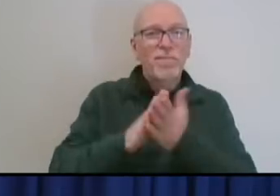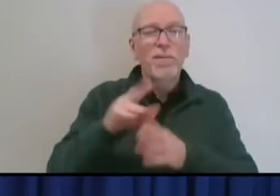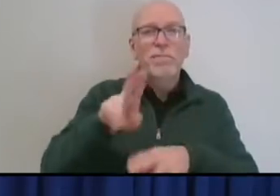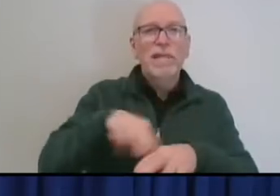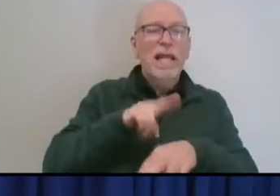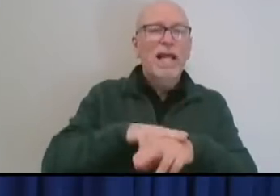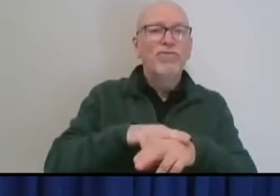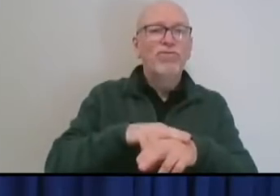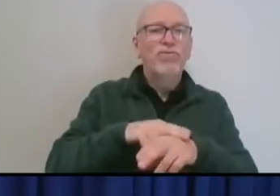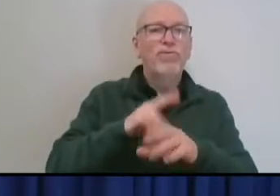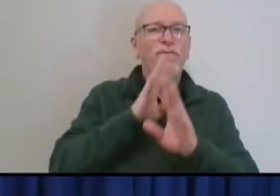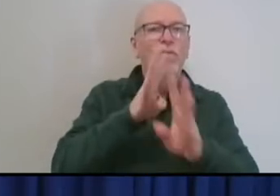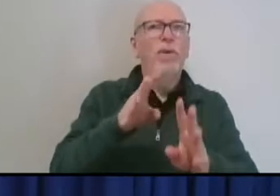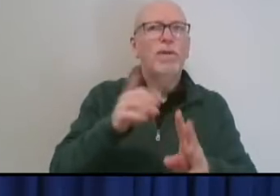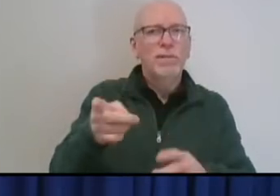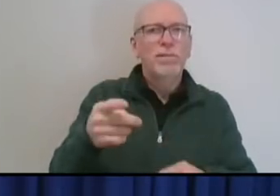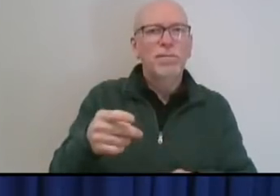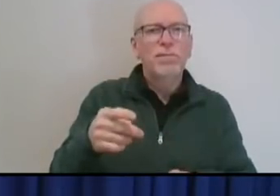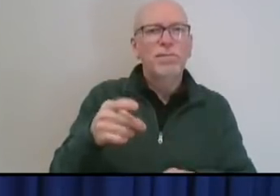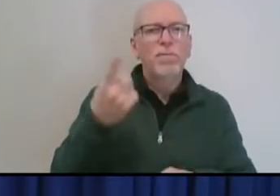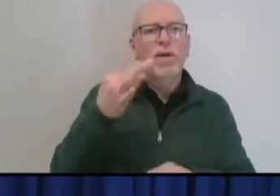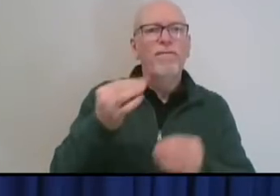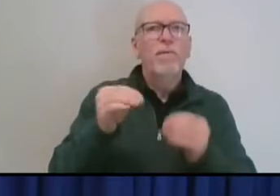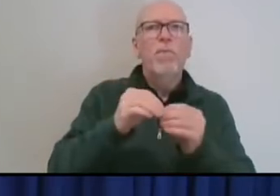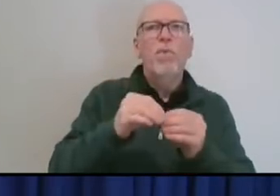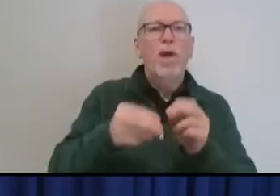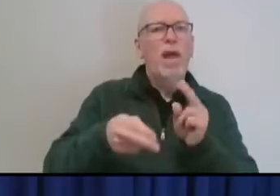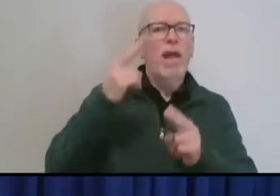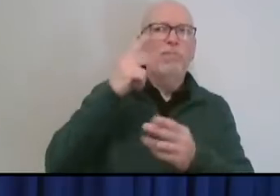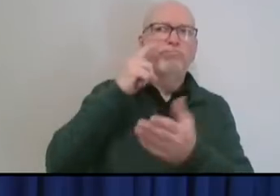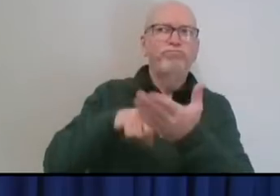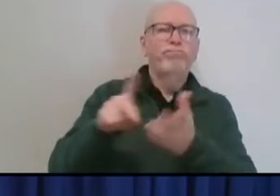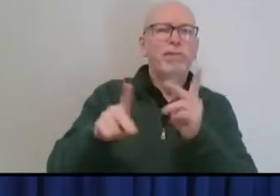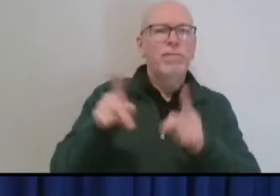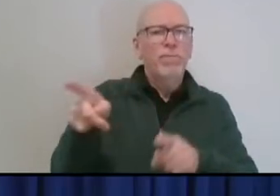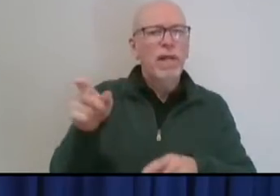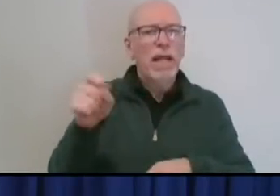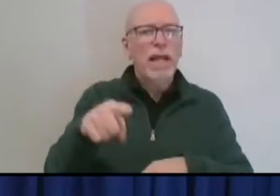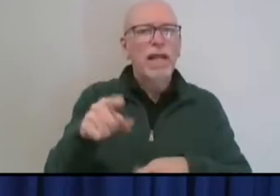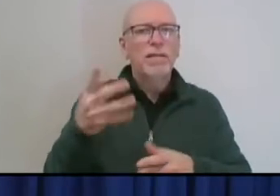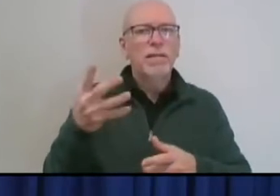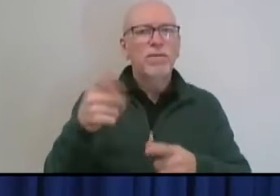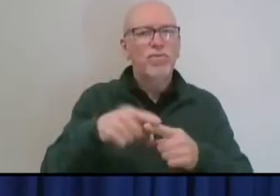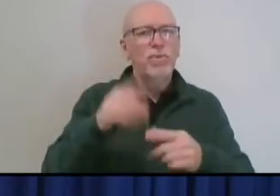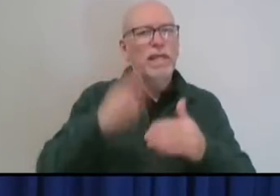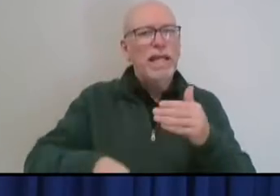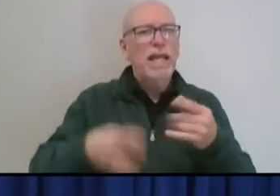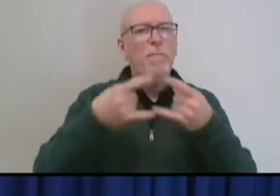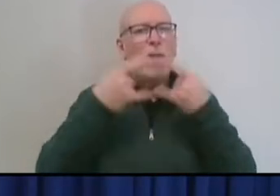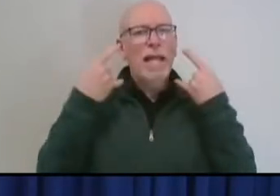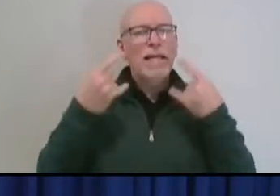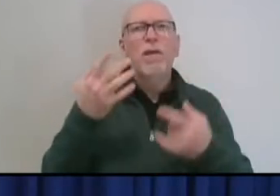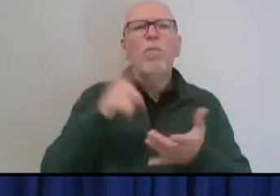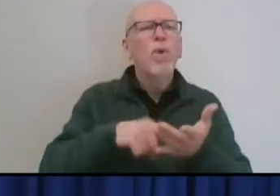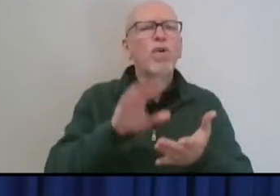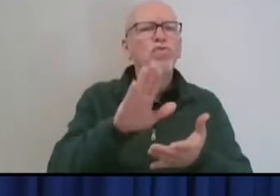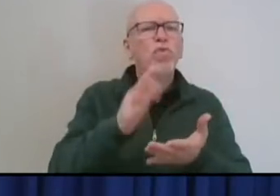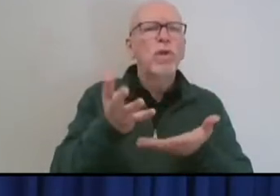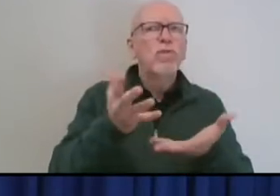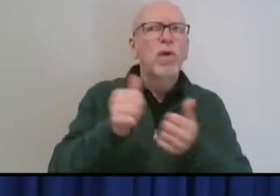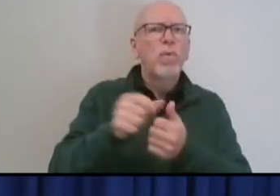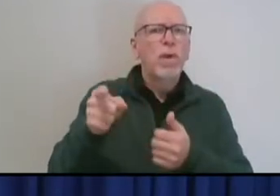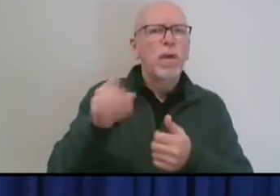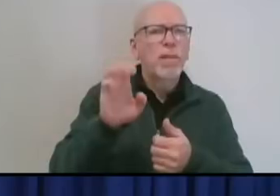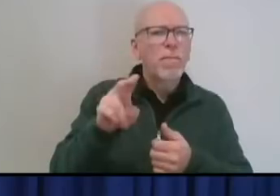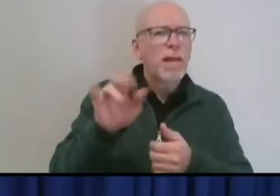national voice that is one of the more high-profile people asking to end this mandate. What are your interactions have been like